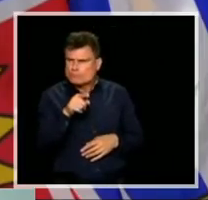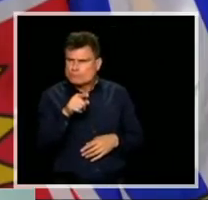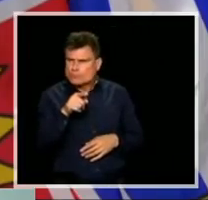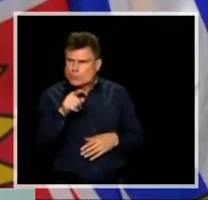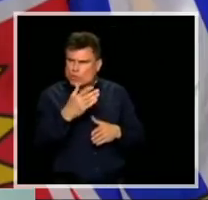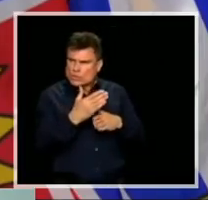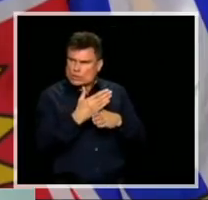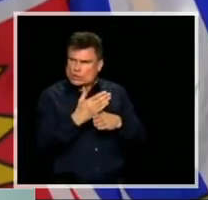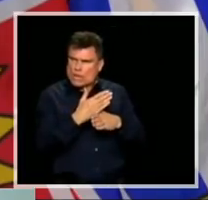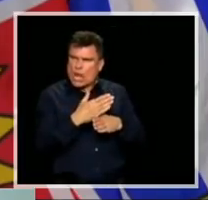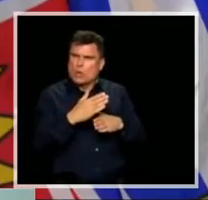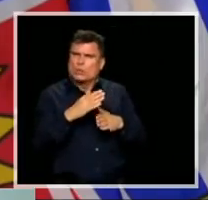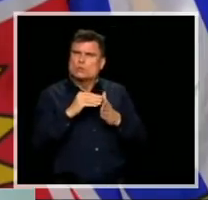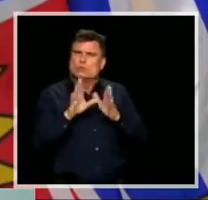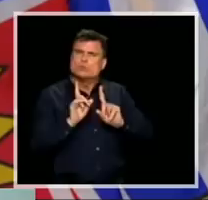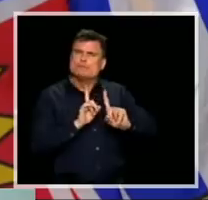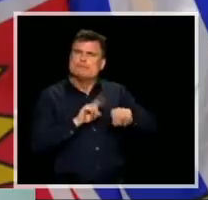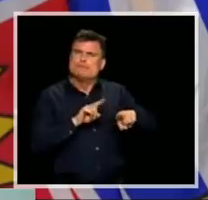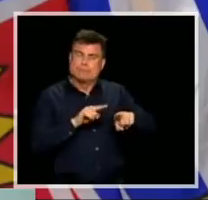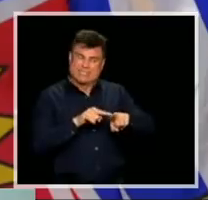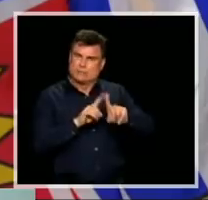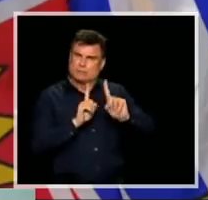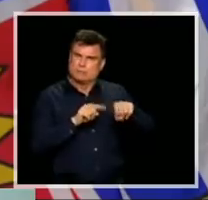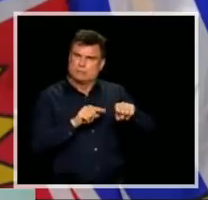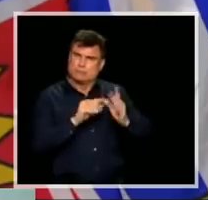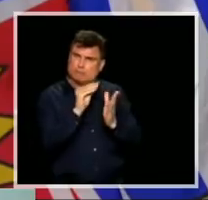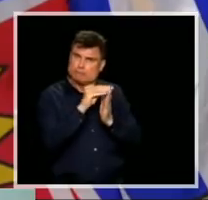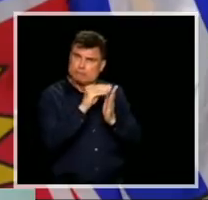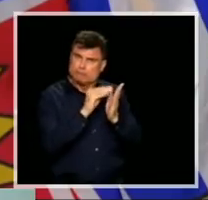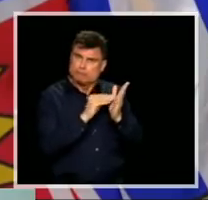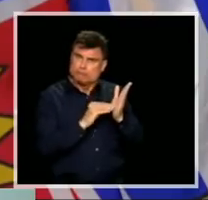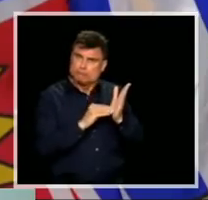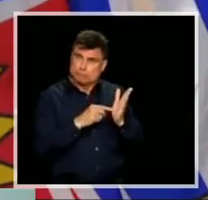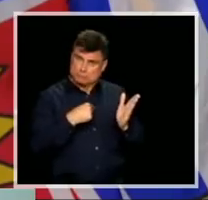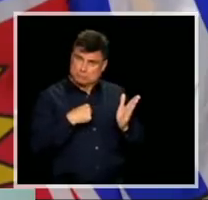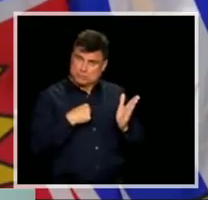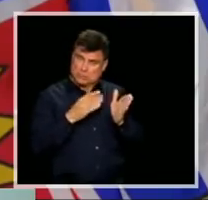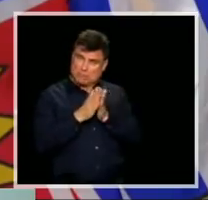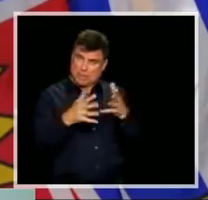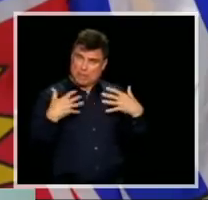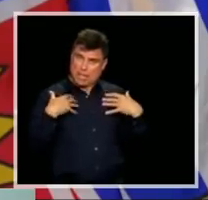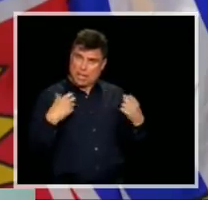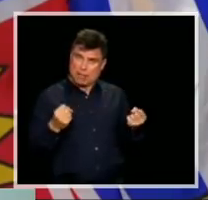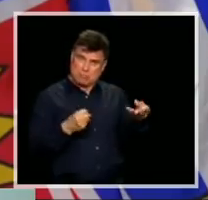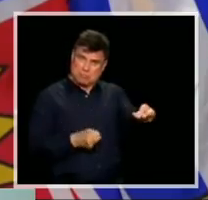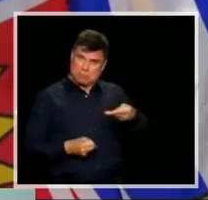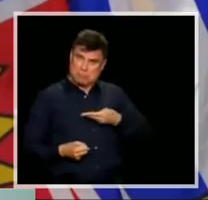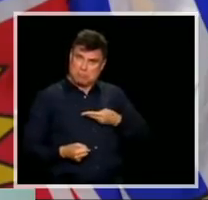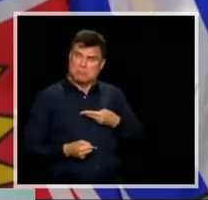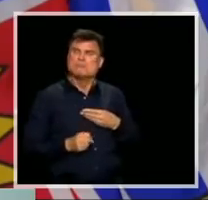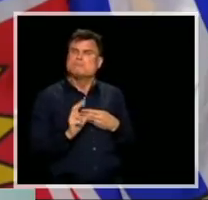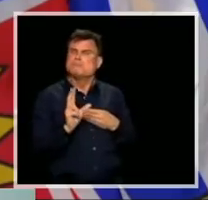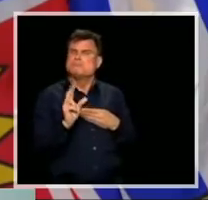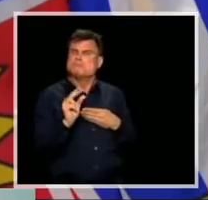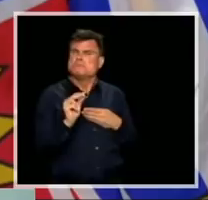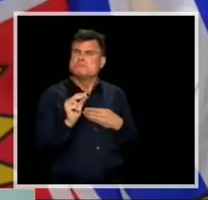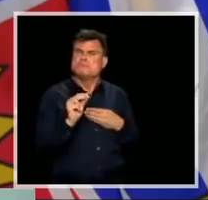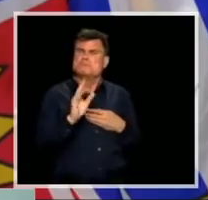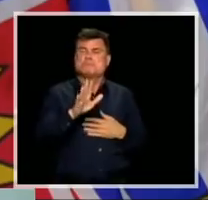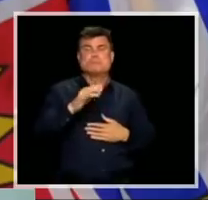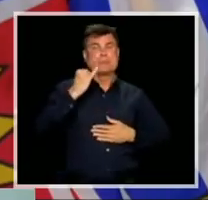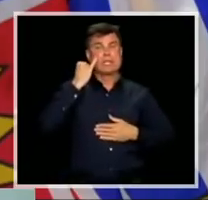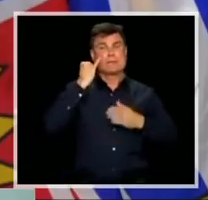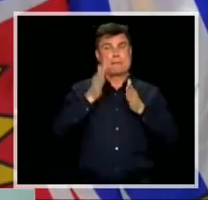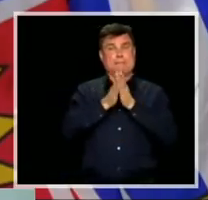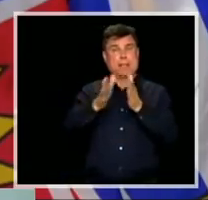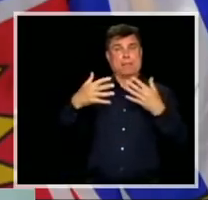arise, that we are able to very quickly contain those and make sure we can do the contact tracing and